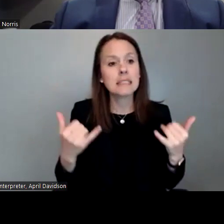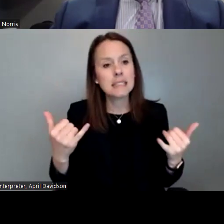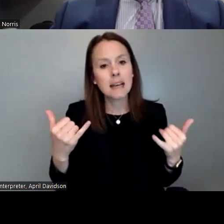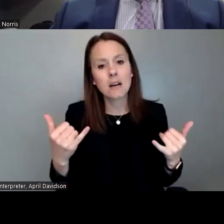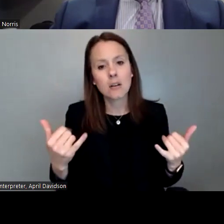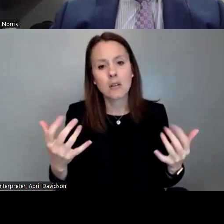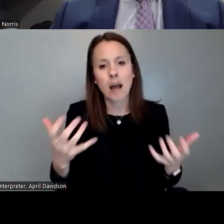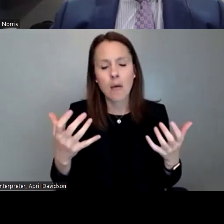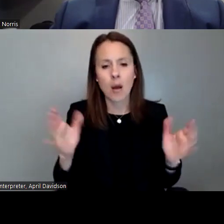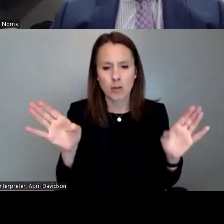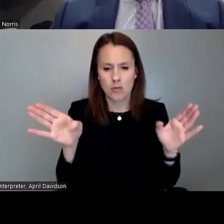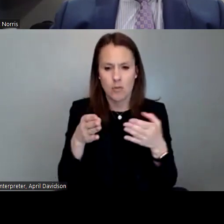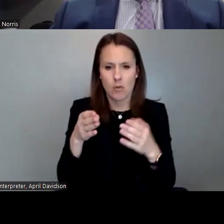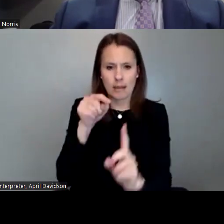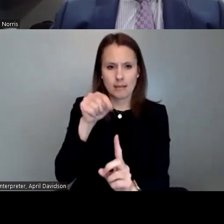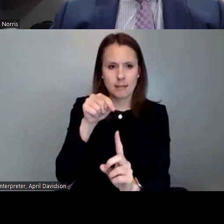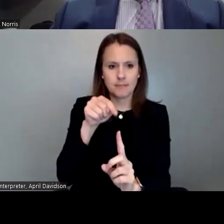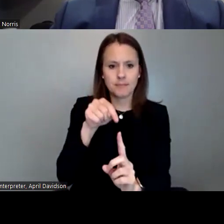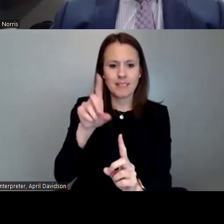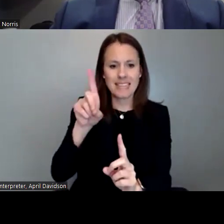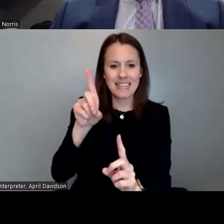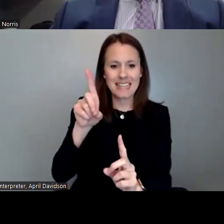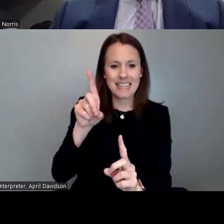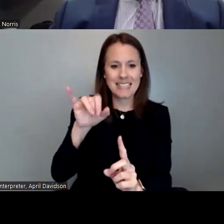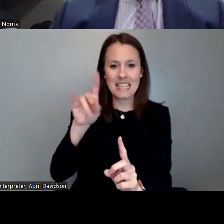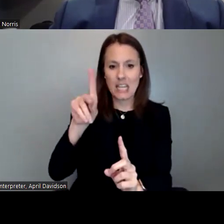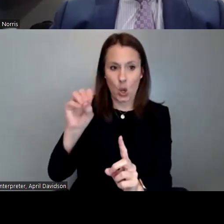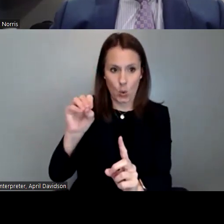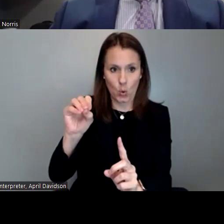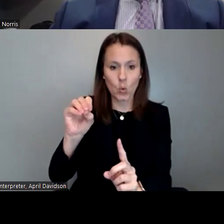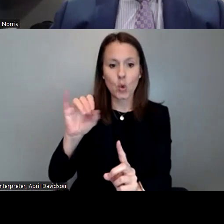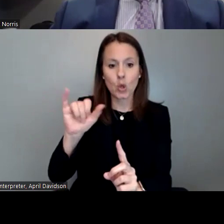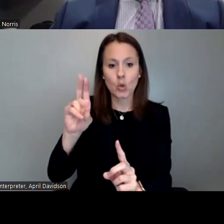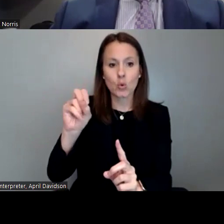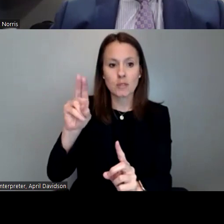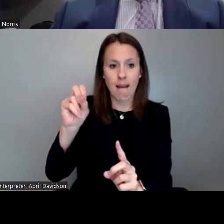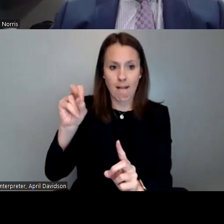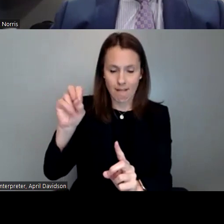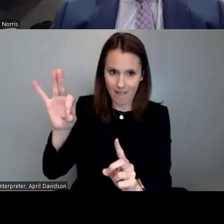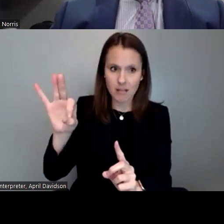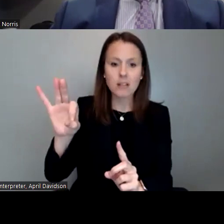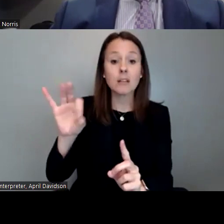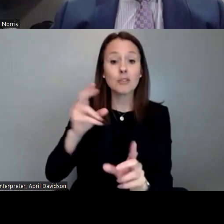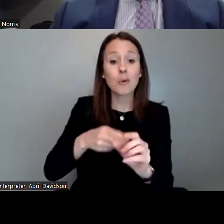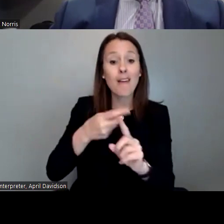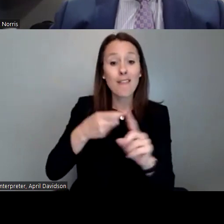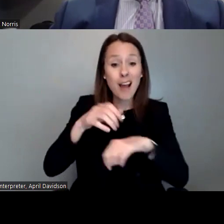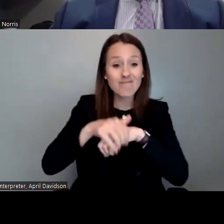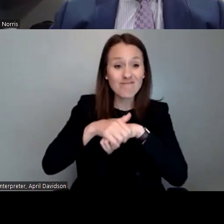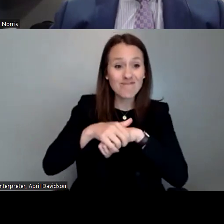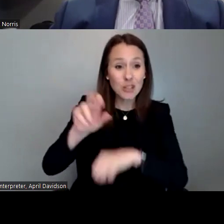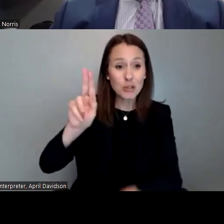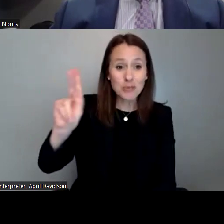to turn our attention to Diko Youssef, who is joining us all the way from the UK to talk about